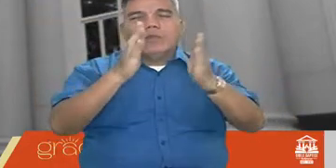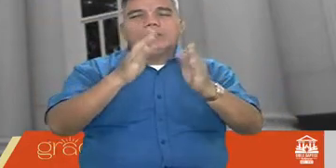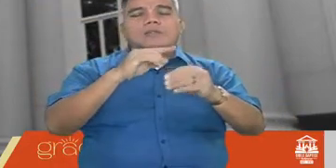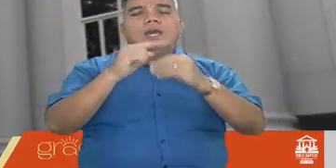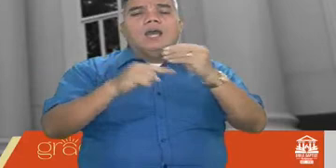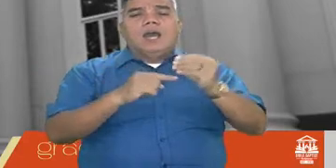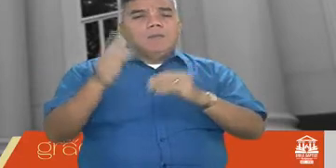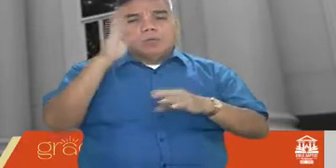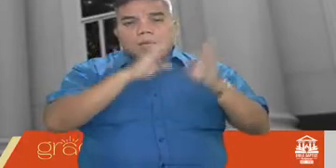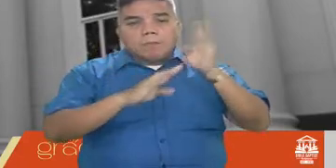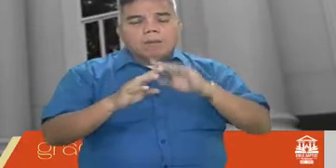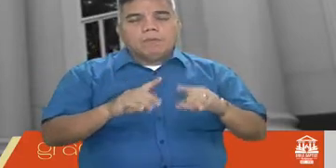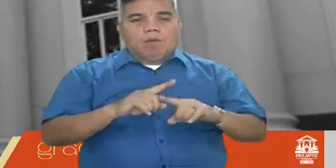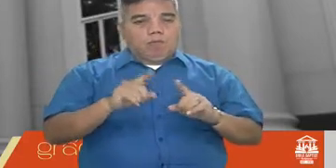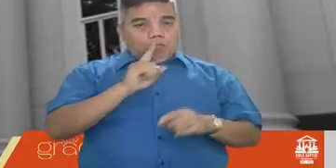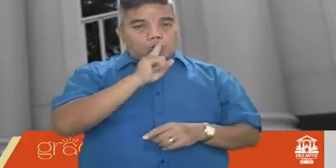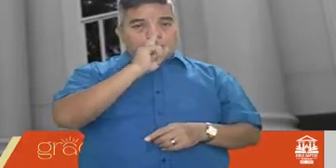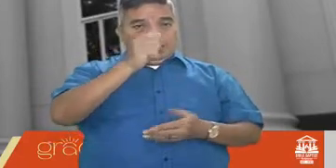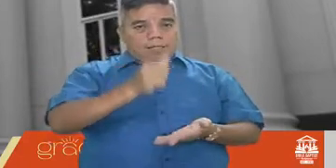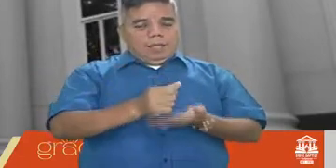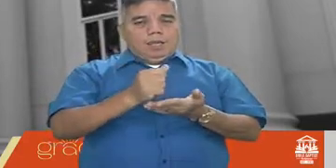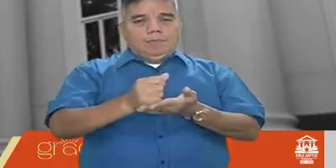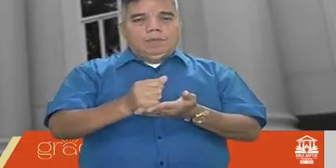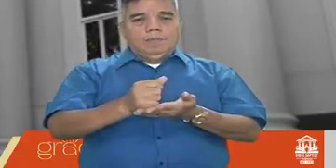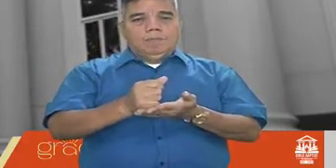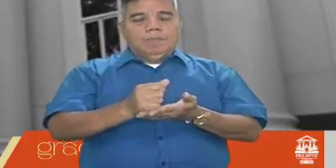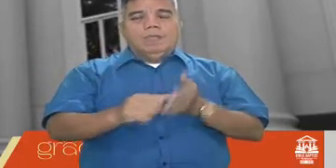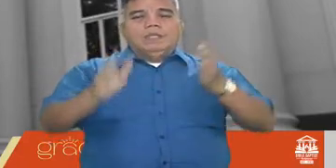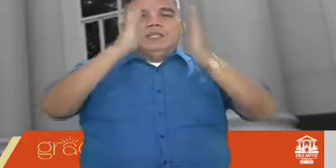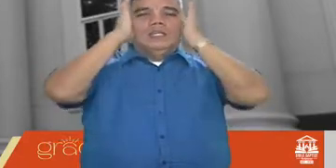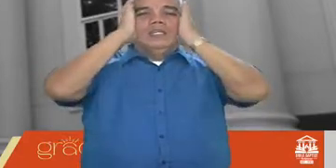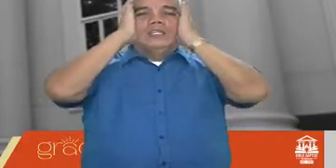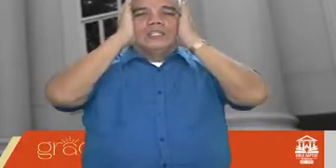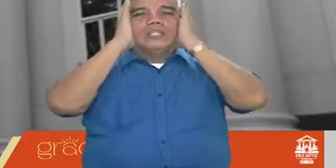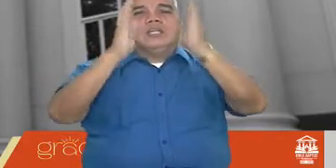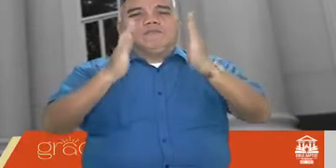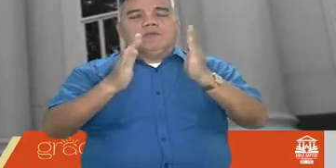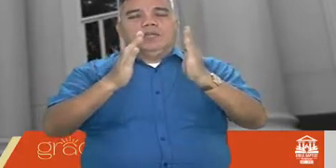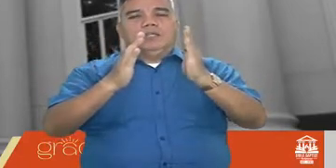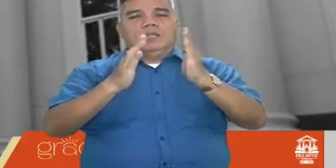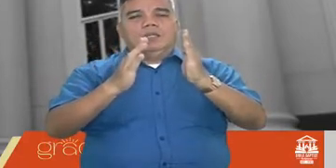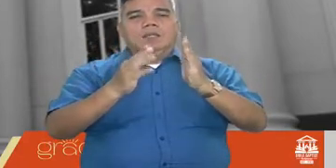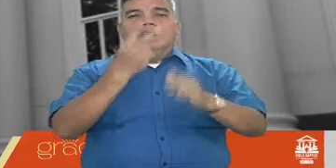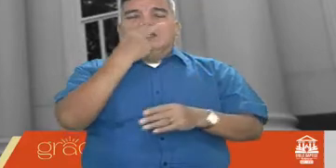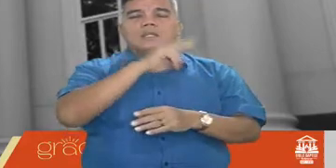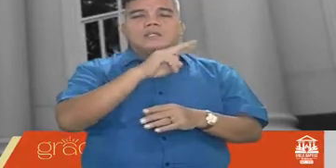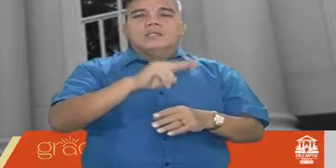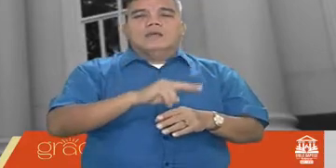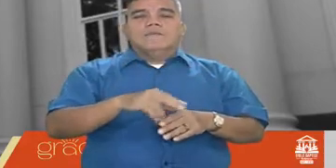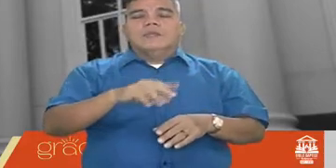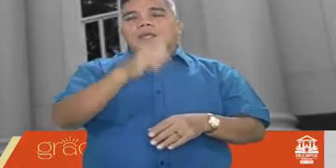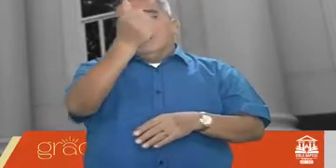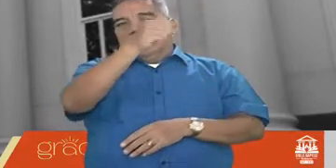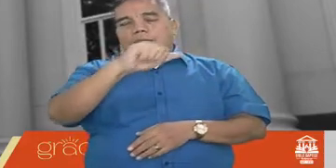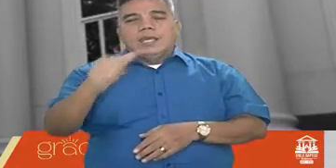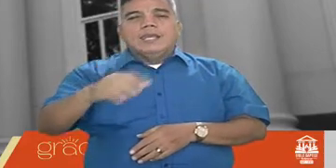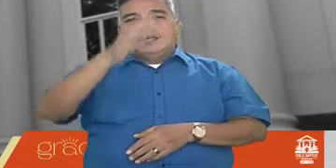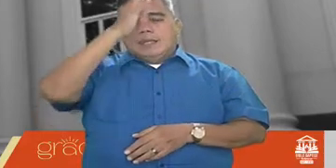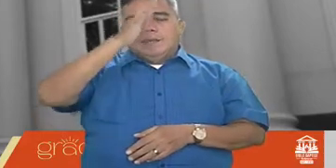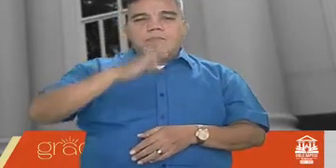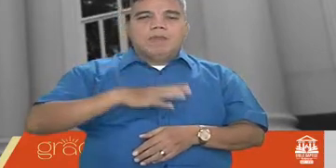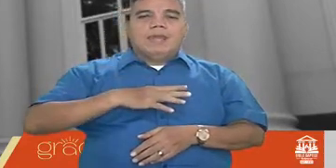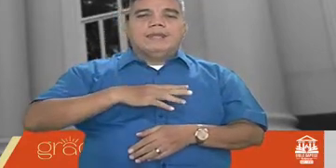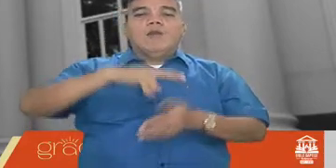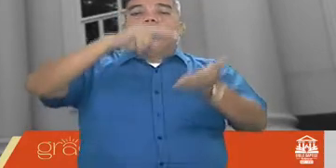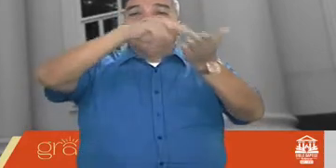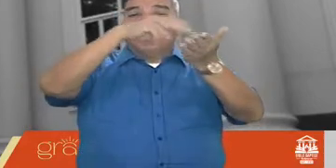concentration and of course the sharp focus, no? Looking diligently lest any man fail